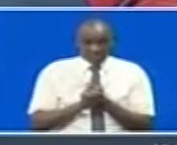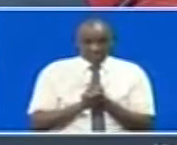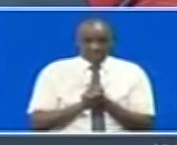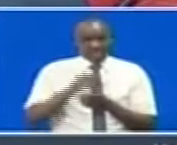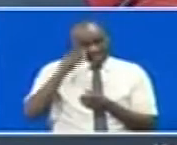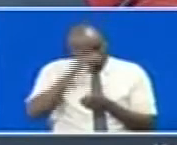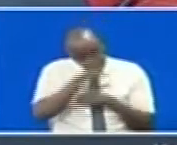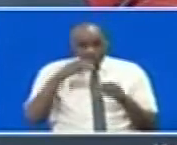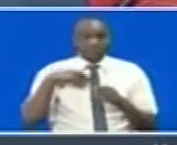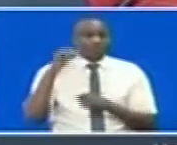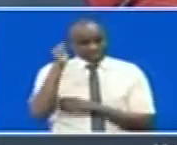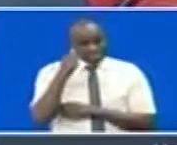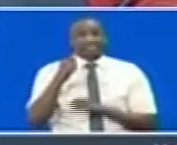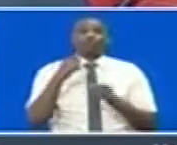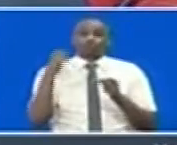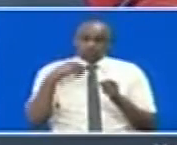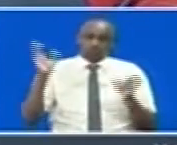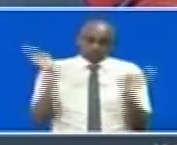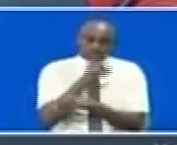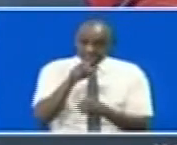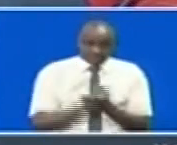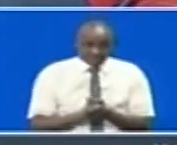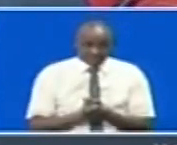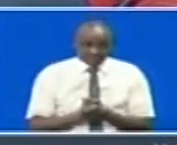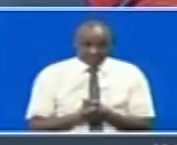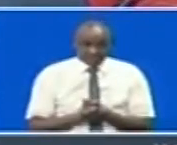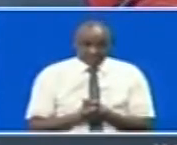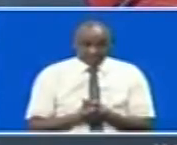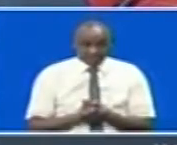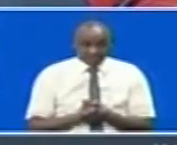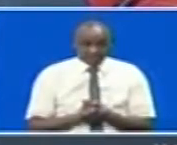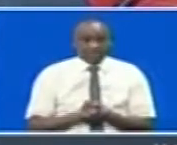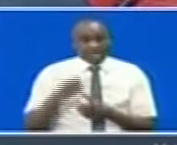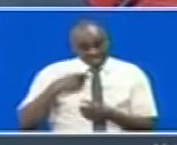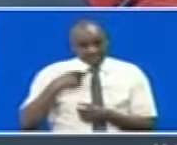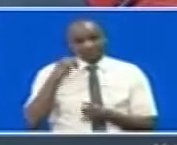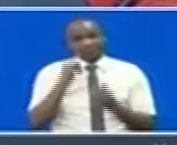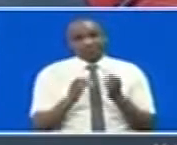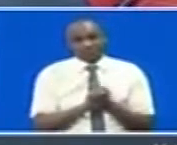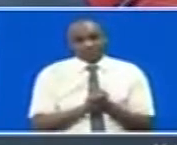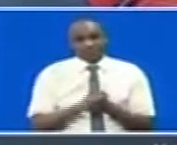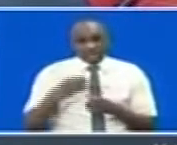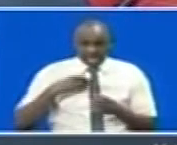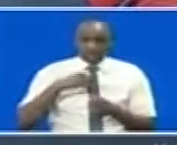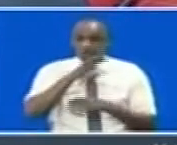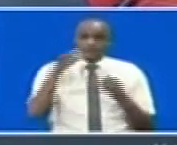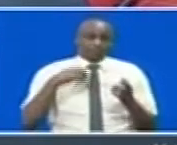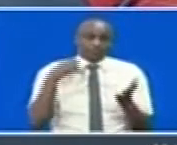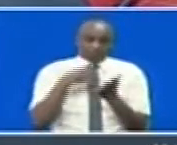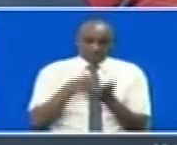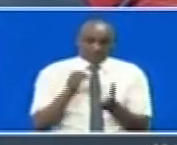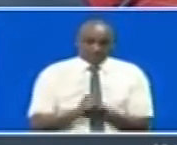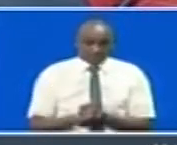right-thinking Kenya to combat it. Okay. You and the panelists included. All right,